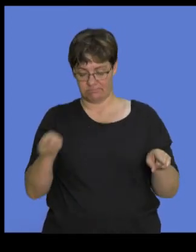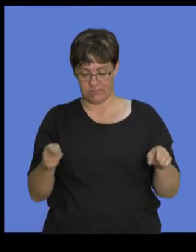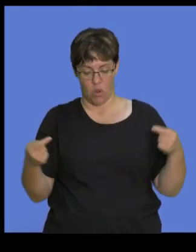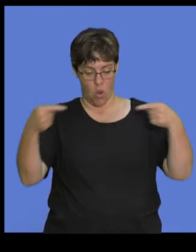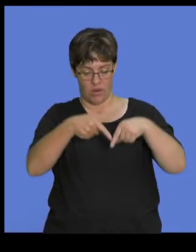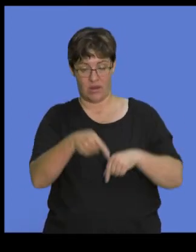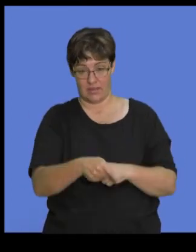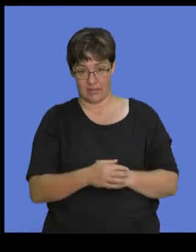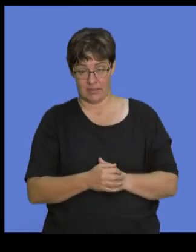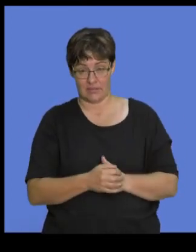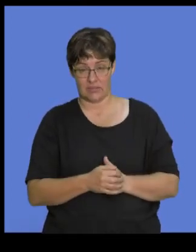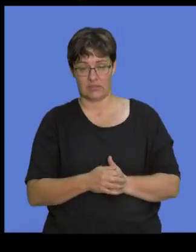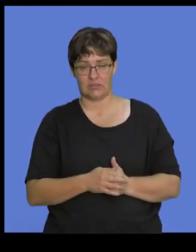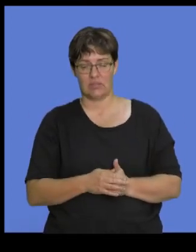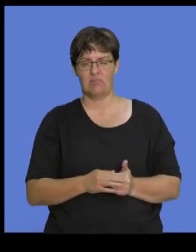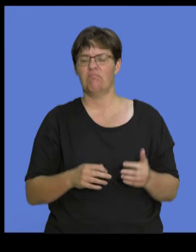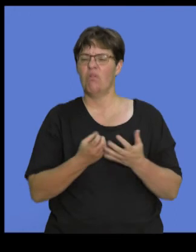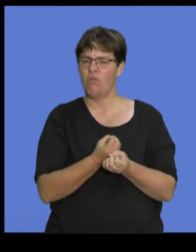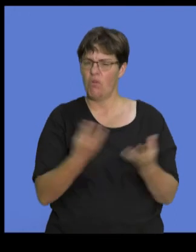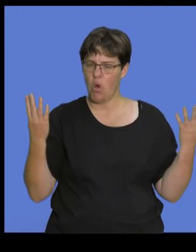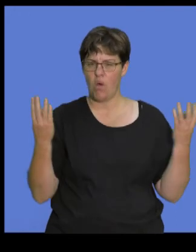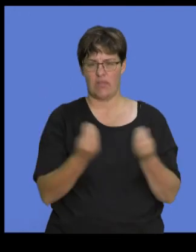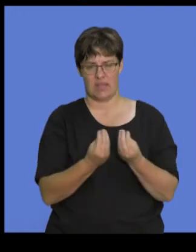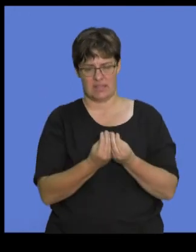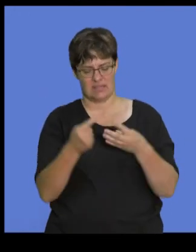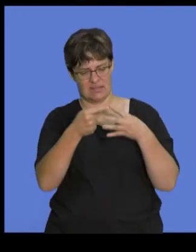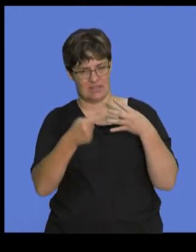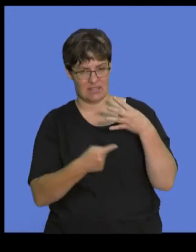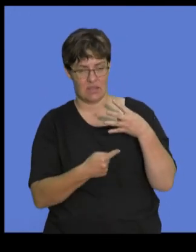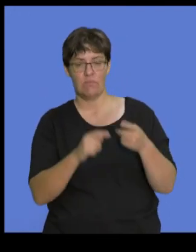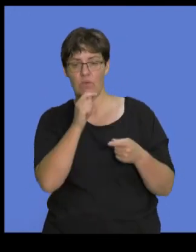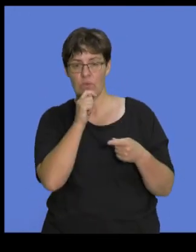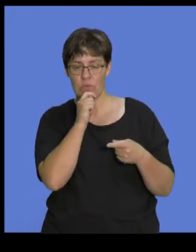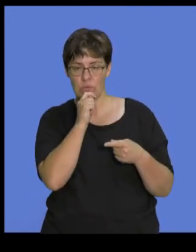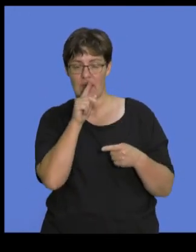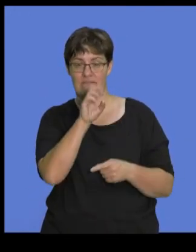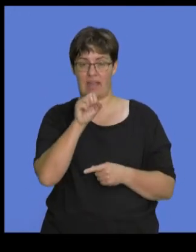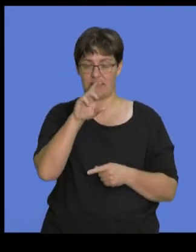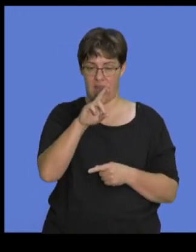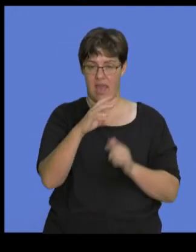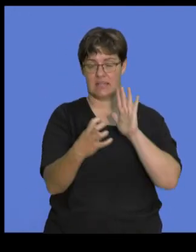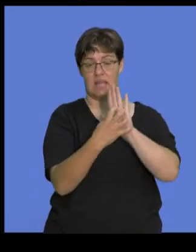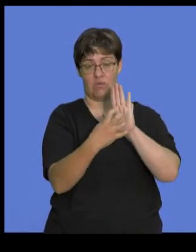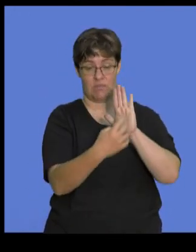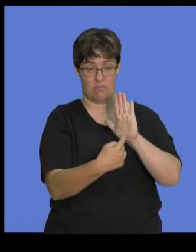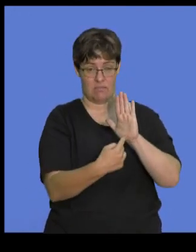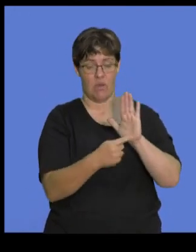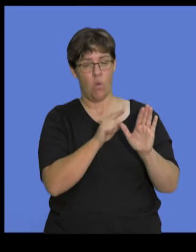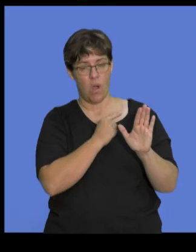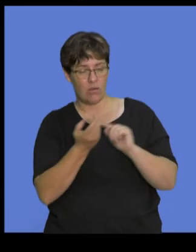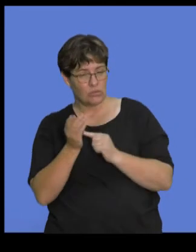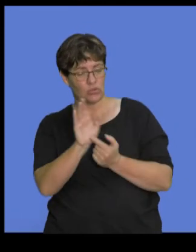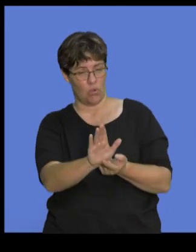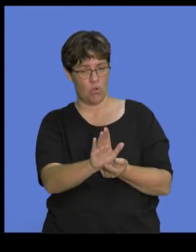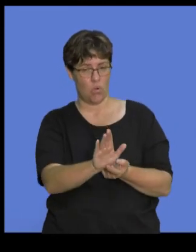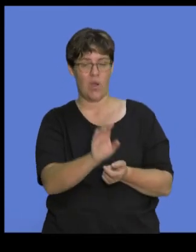common point, right? So there's a lot of things. Just to go over it, we need to use the vector diagram because we've emphasized the